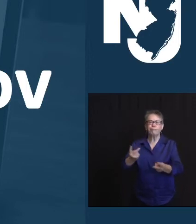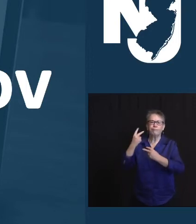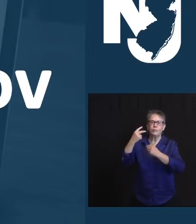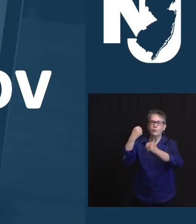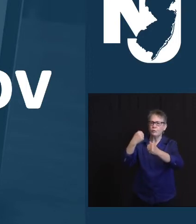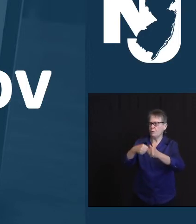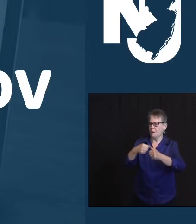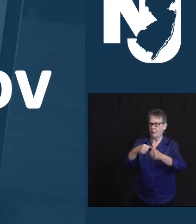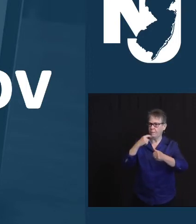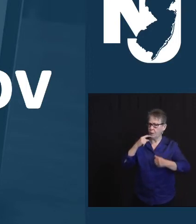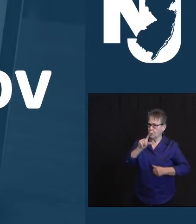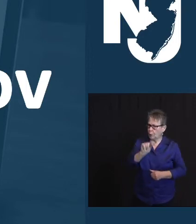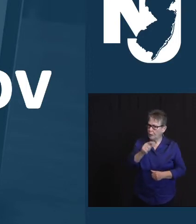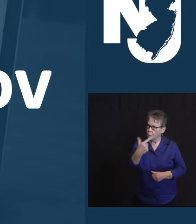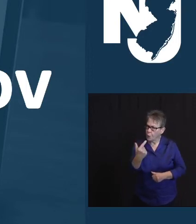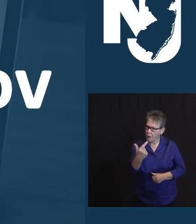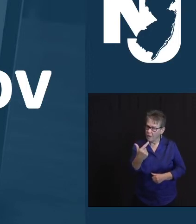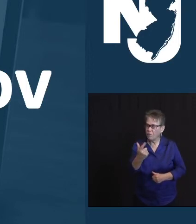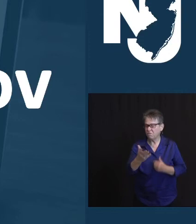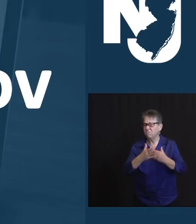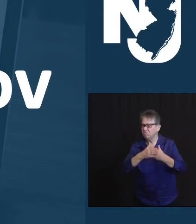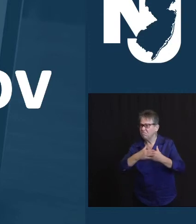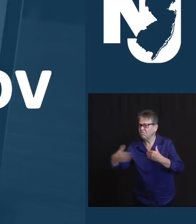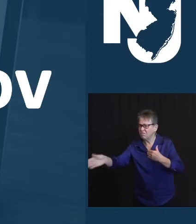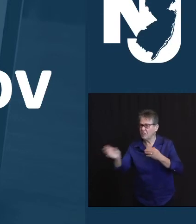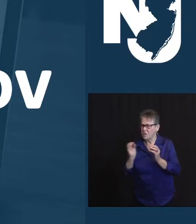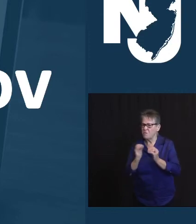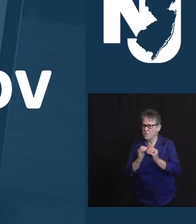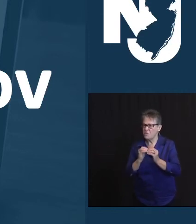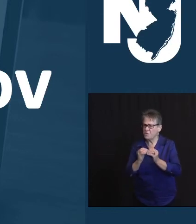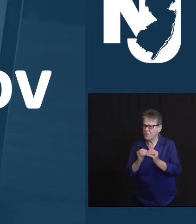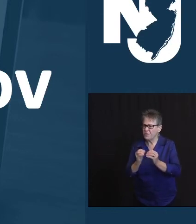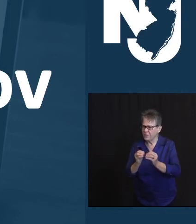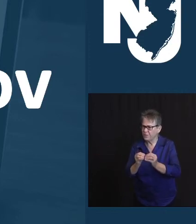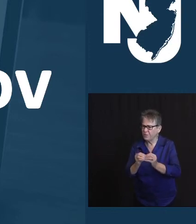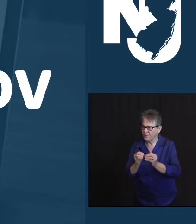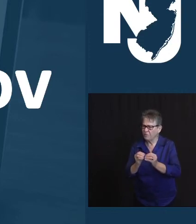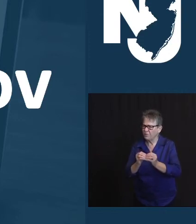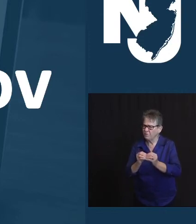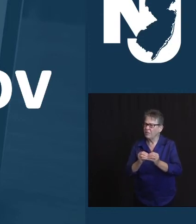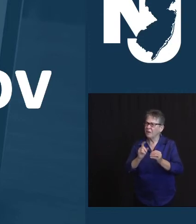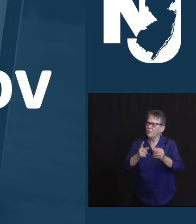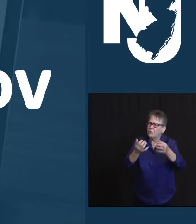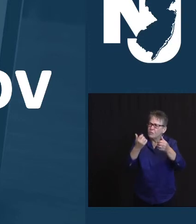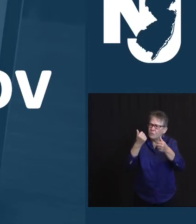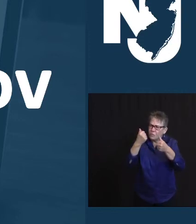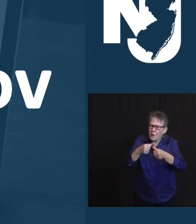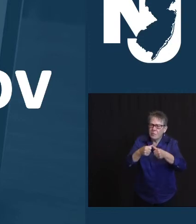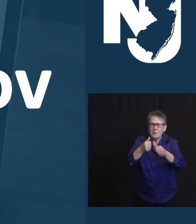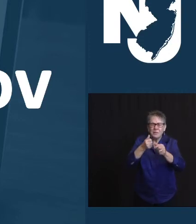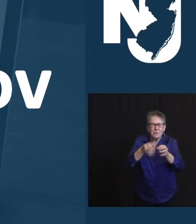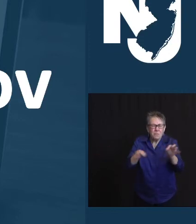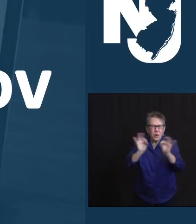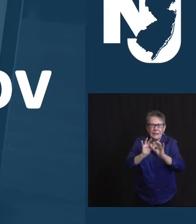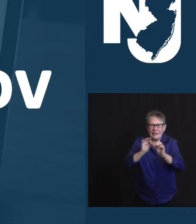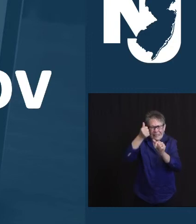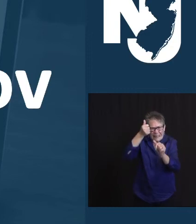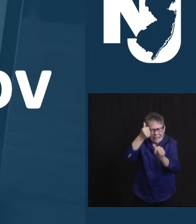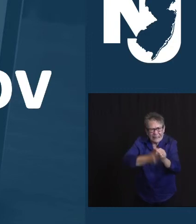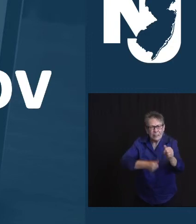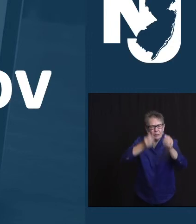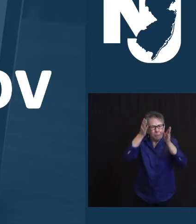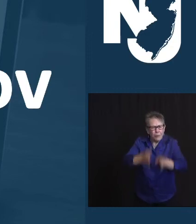job is to protect every life we can in any way that we can, be it through maintaining our practices of social distancing,